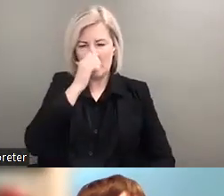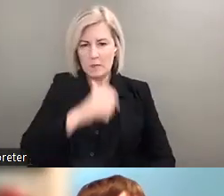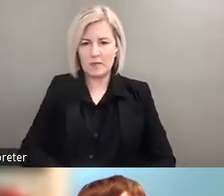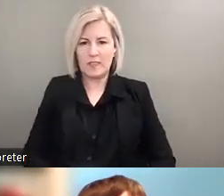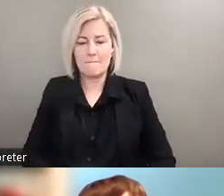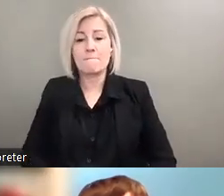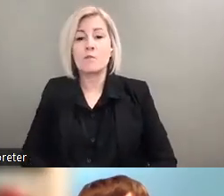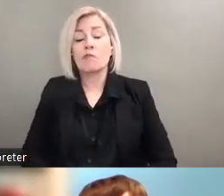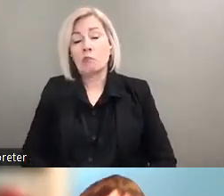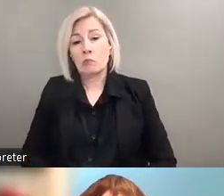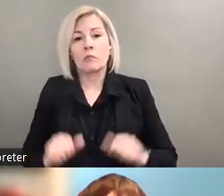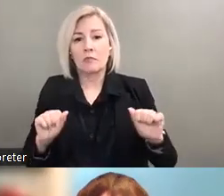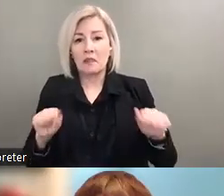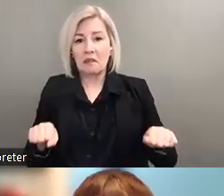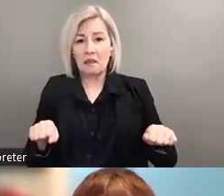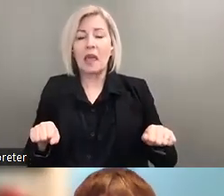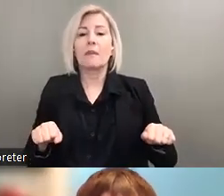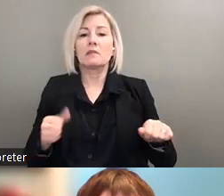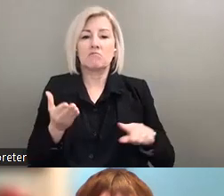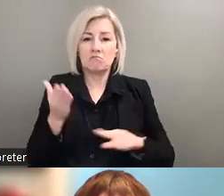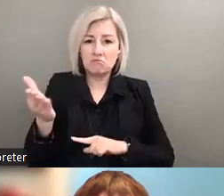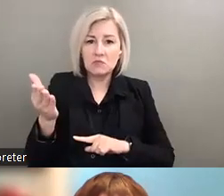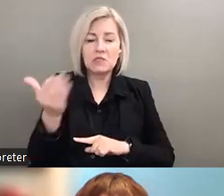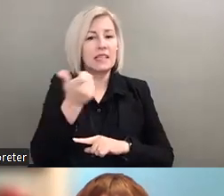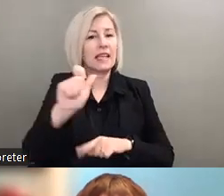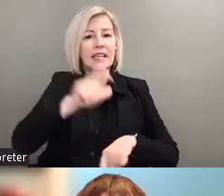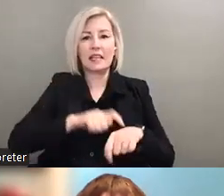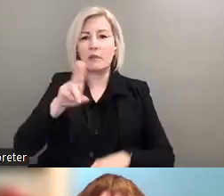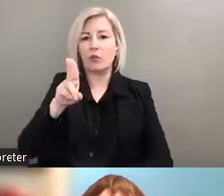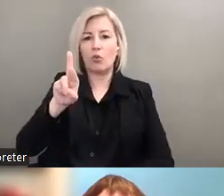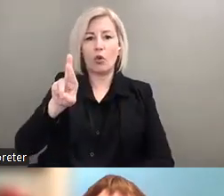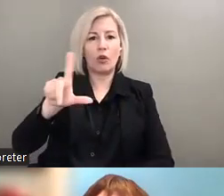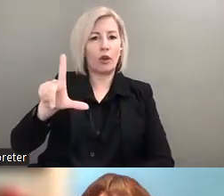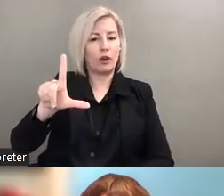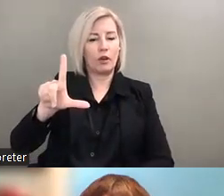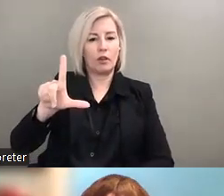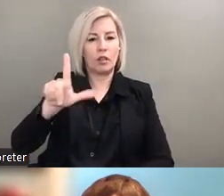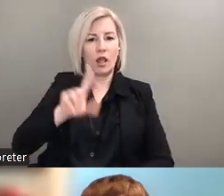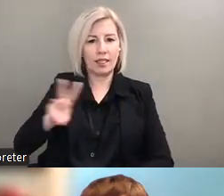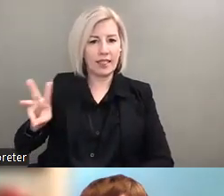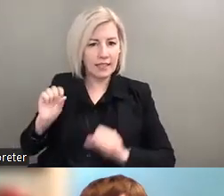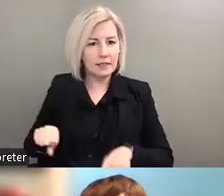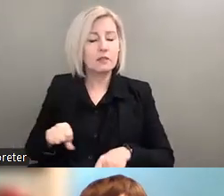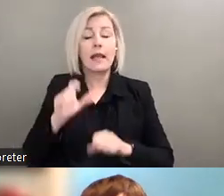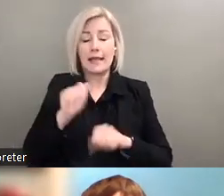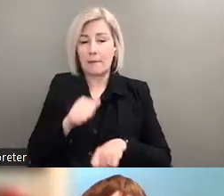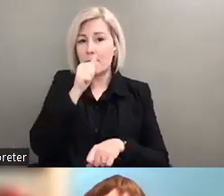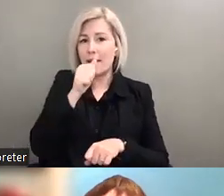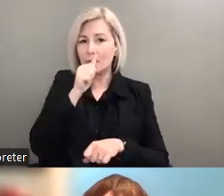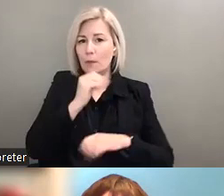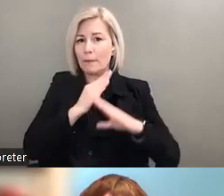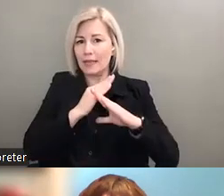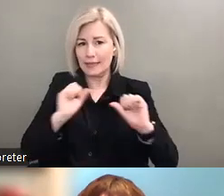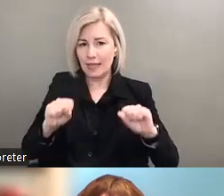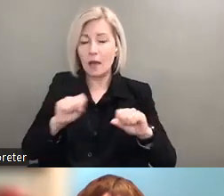They can be submitted as any type of URL link, and they can be password protected. Just make sure that if